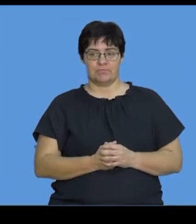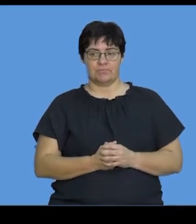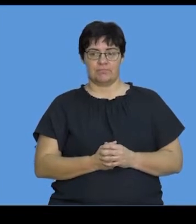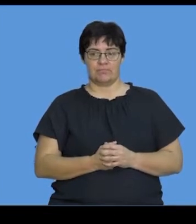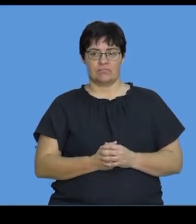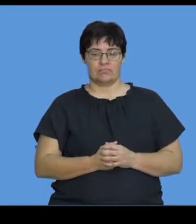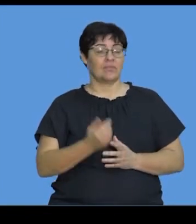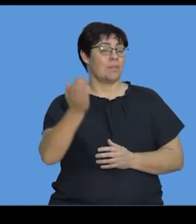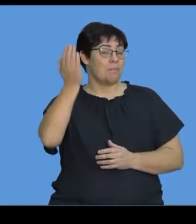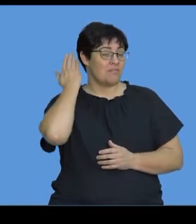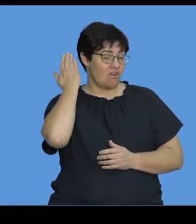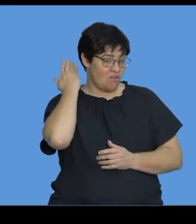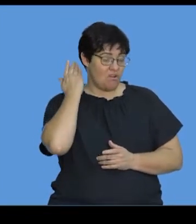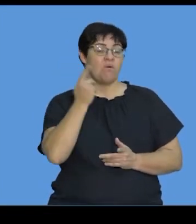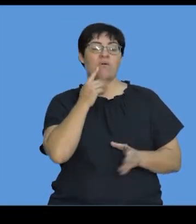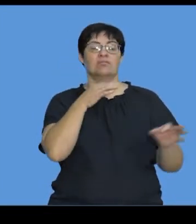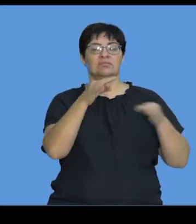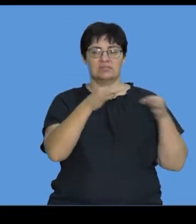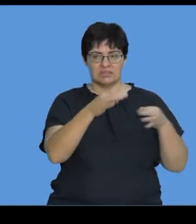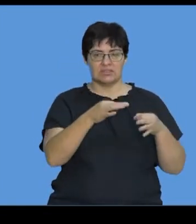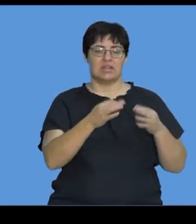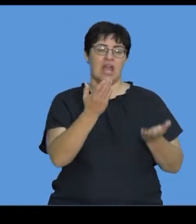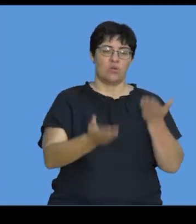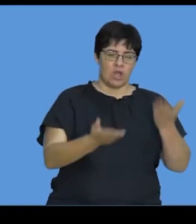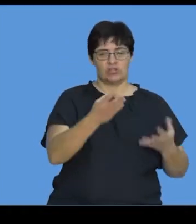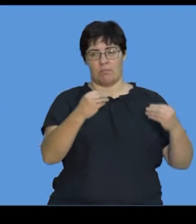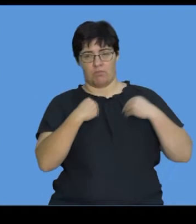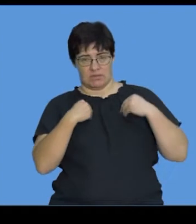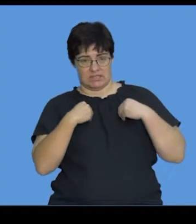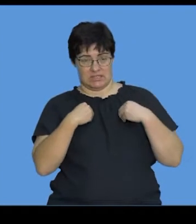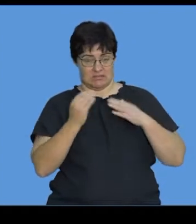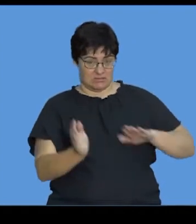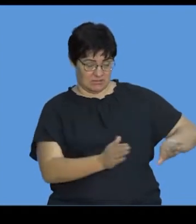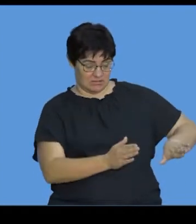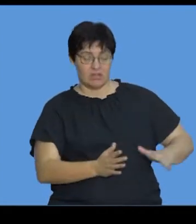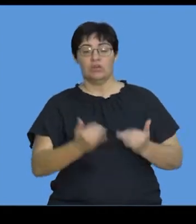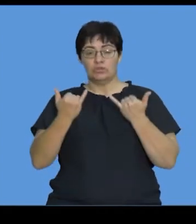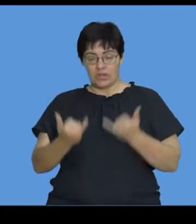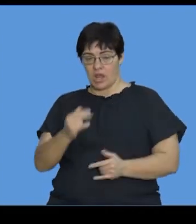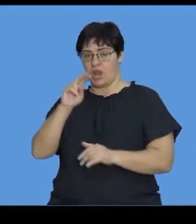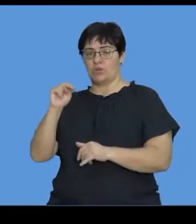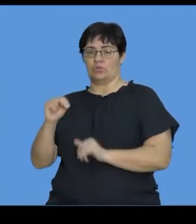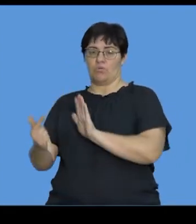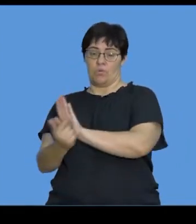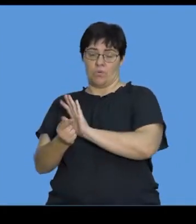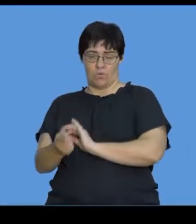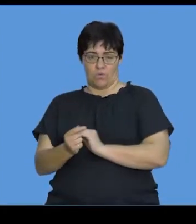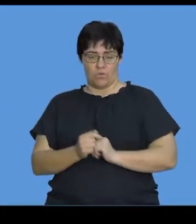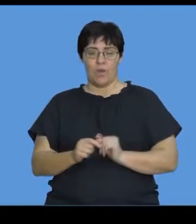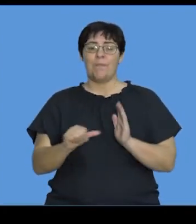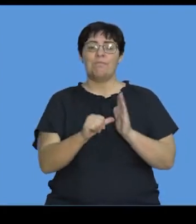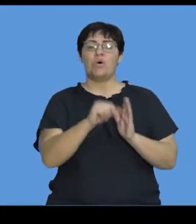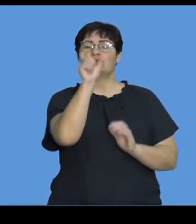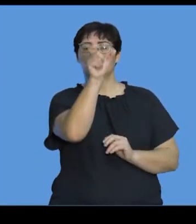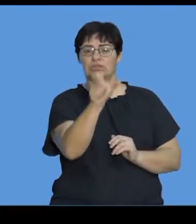last time, definition, equation, and property. So today, we're going to look at Newton's laws. And what are our key words? Okay, I'm going to